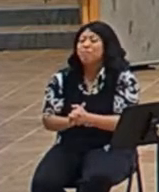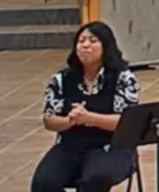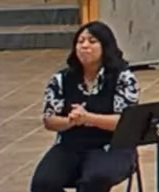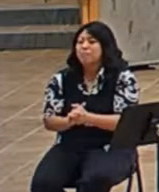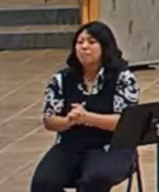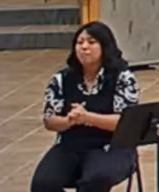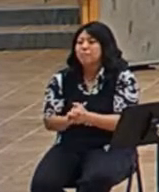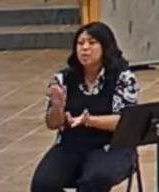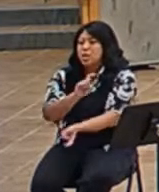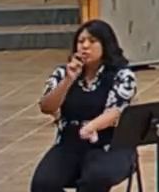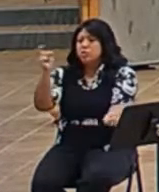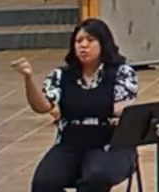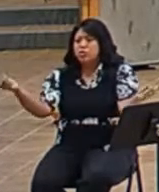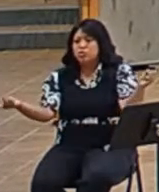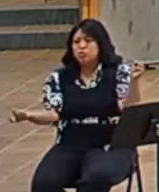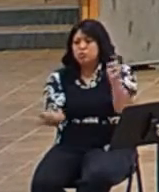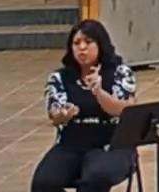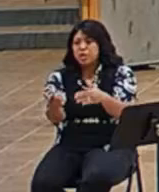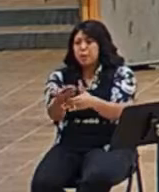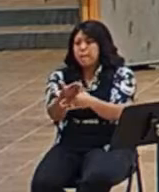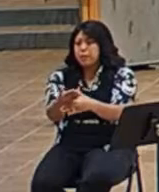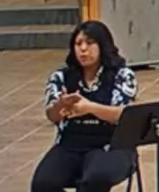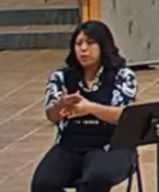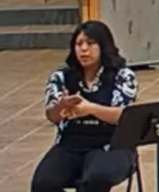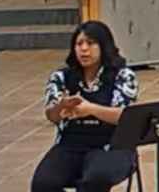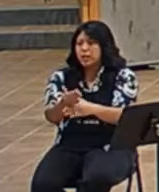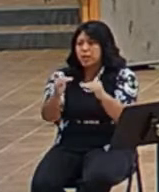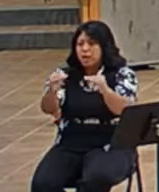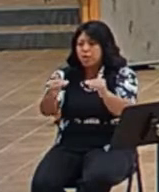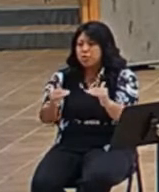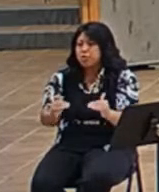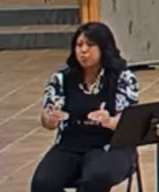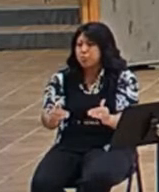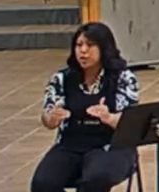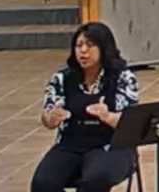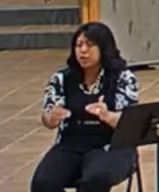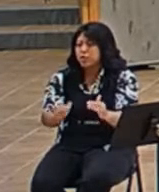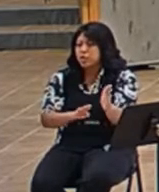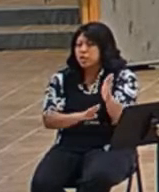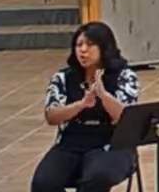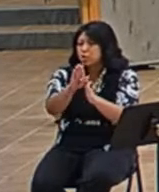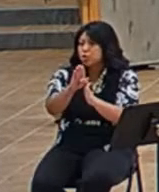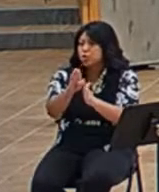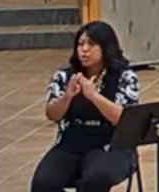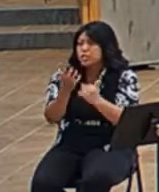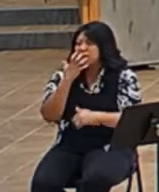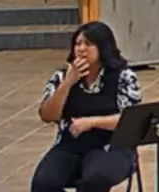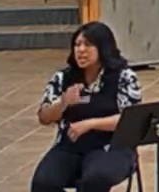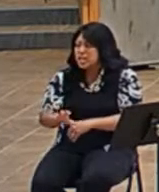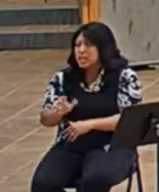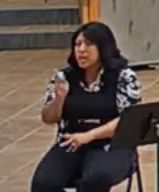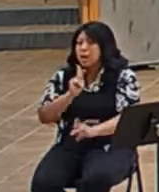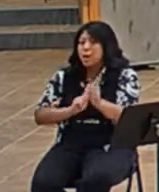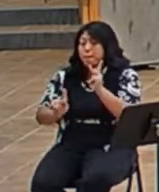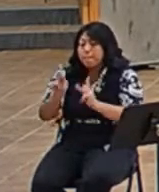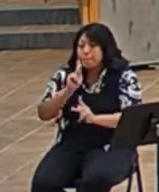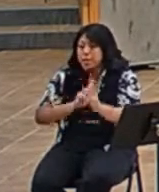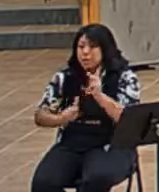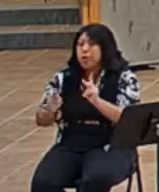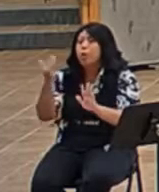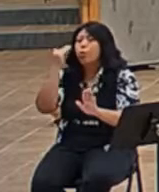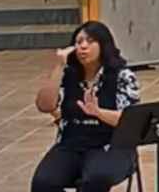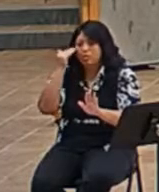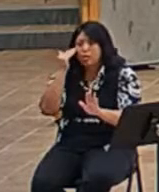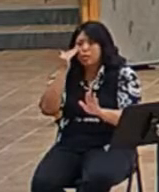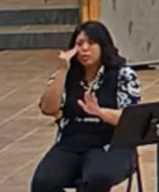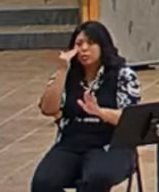a catalytic reaction between the salt surfaces that increased the heat. The people would